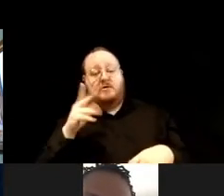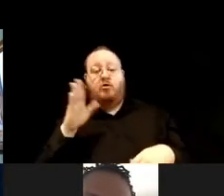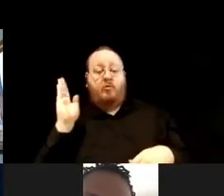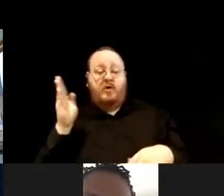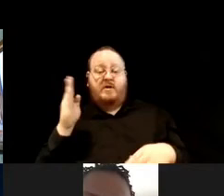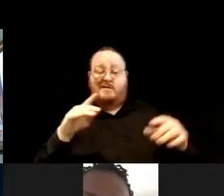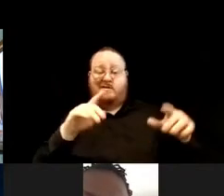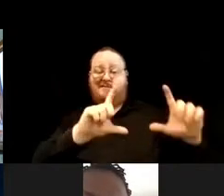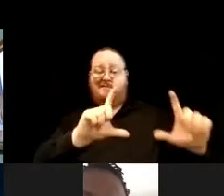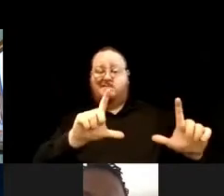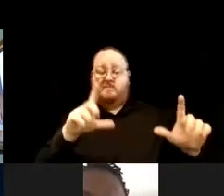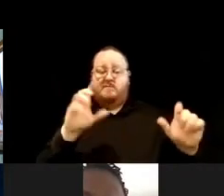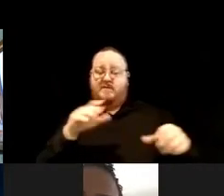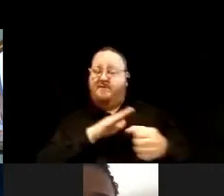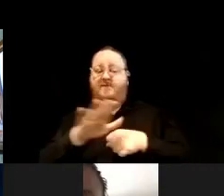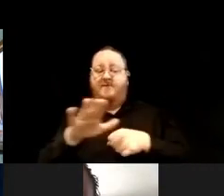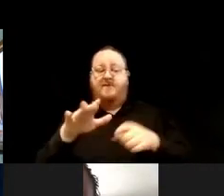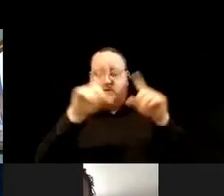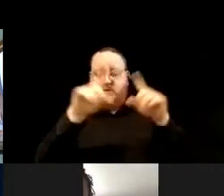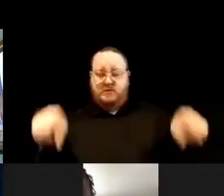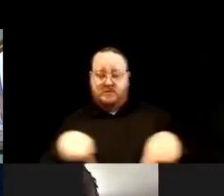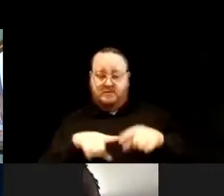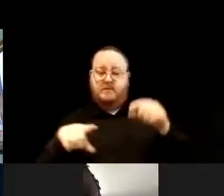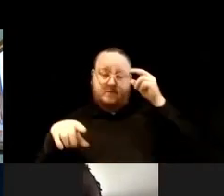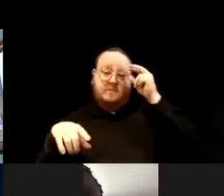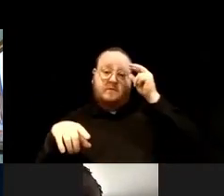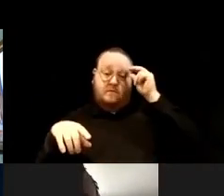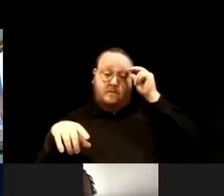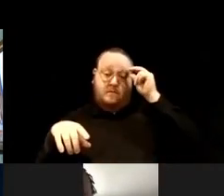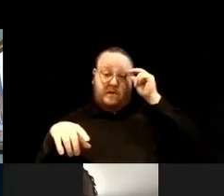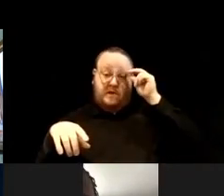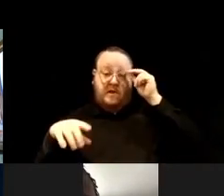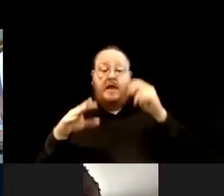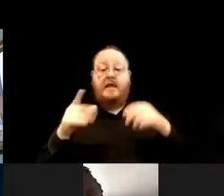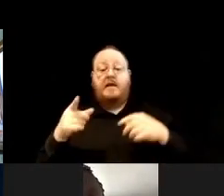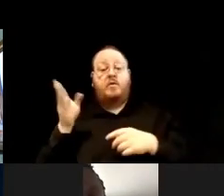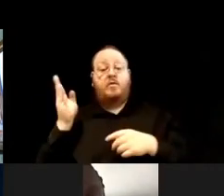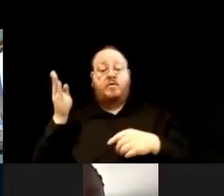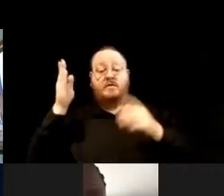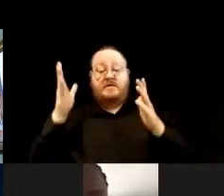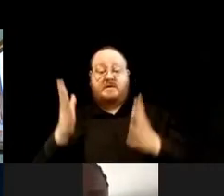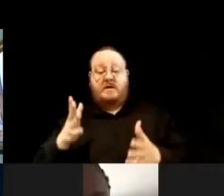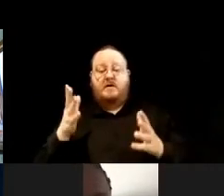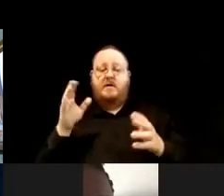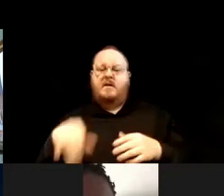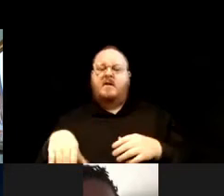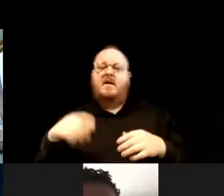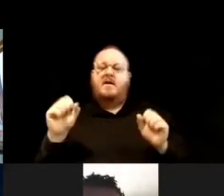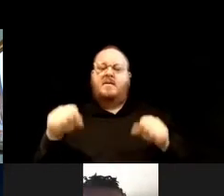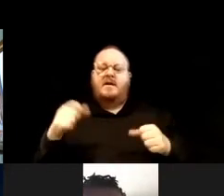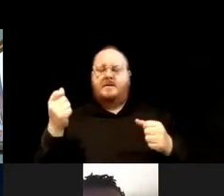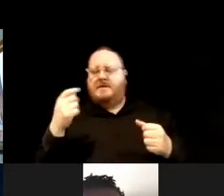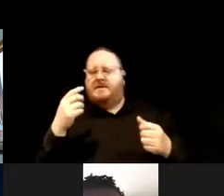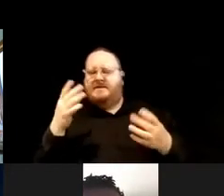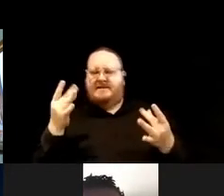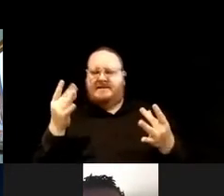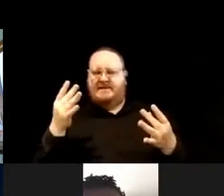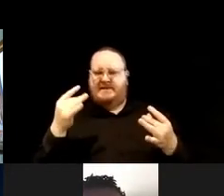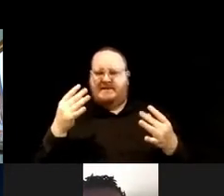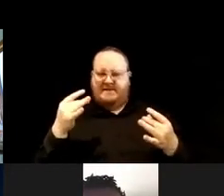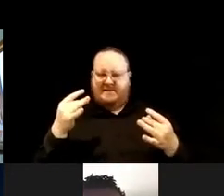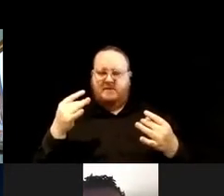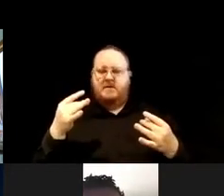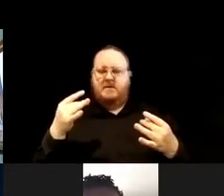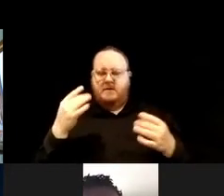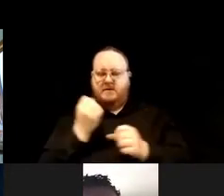full screen. Okay. And as a presenter, that is one thing that can be a little tricky. You just got to make sure